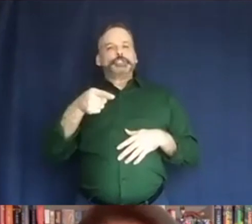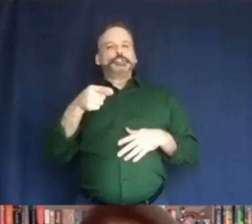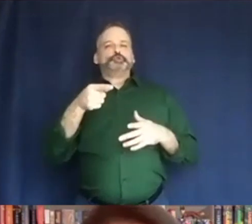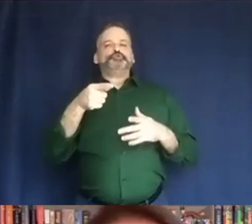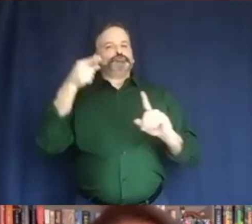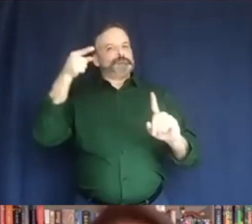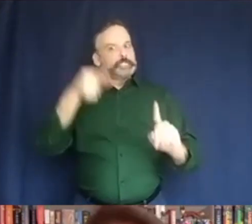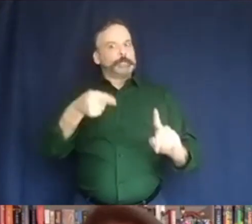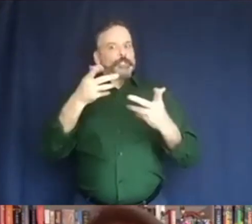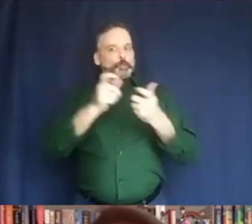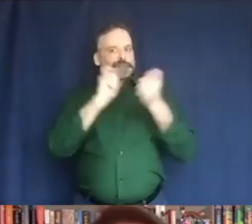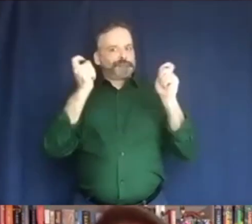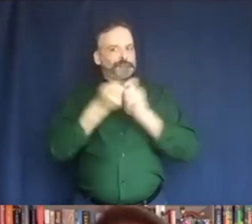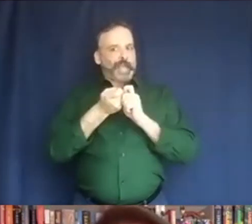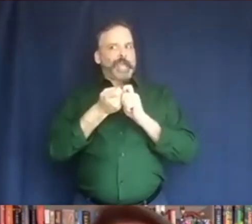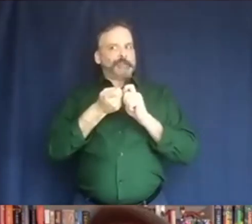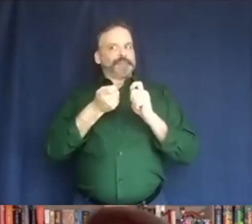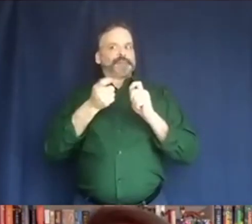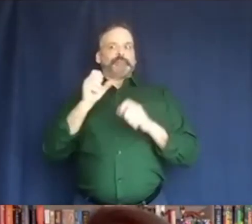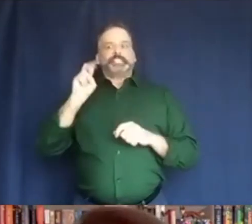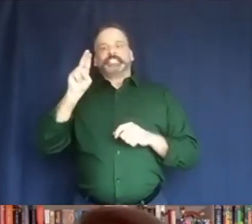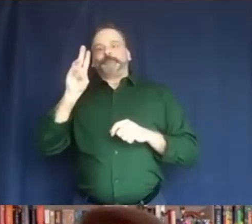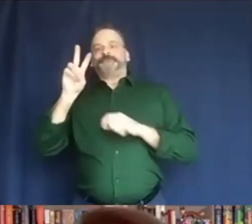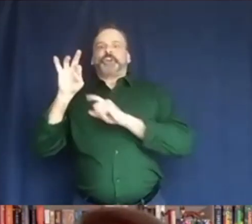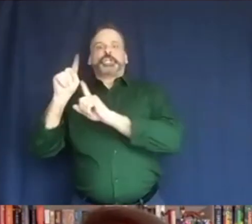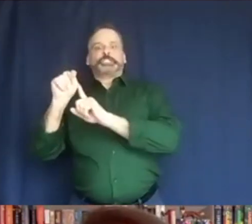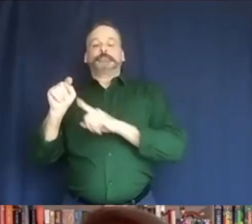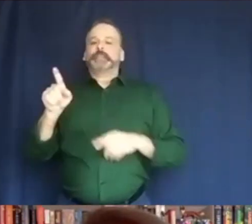modern tales? I think what's really interesting about